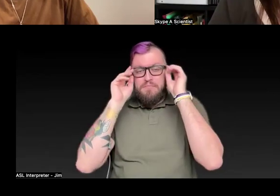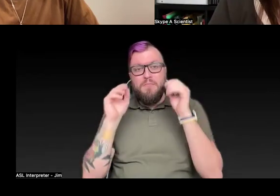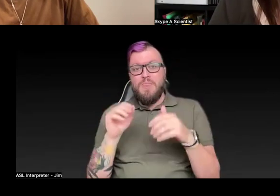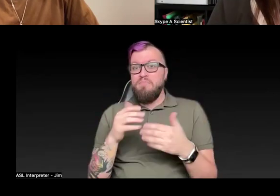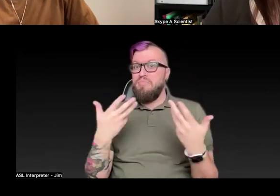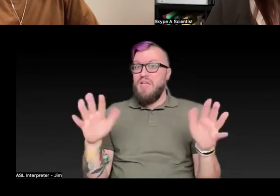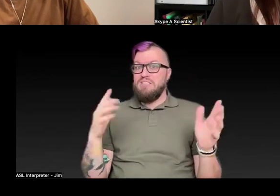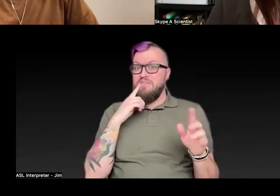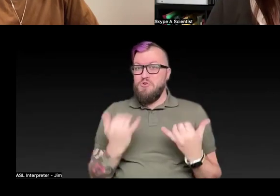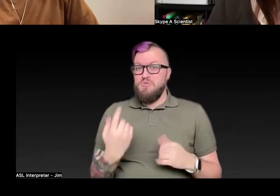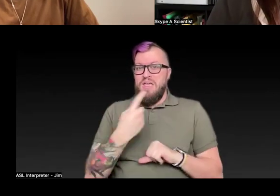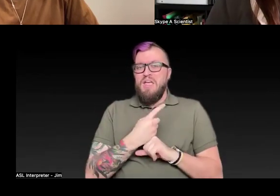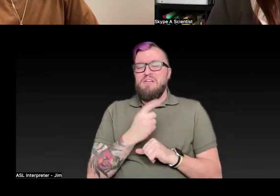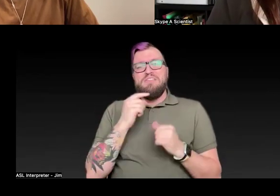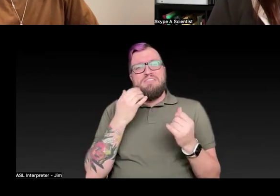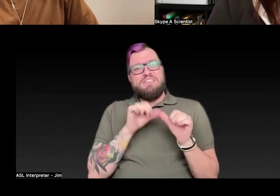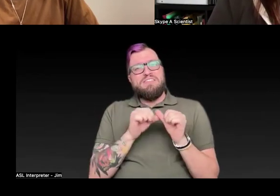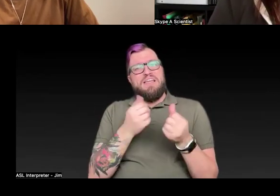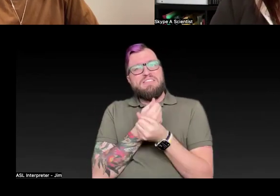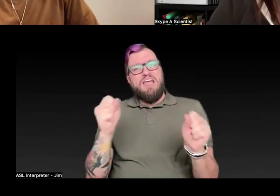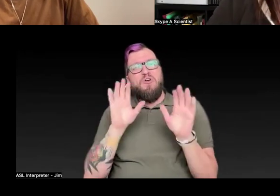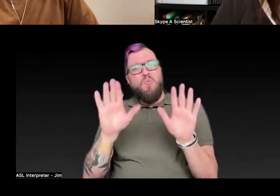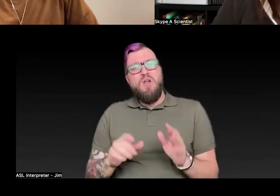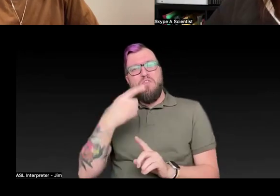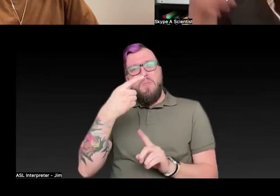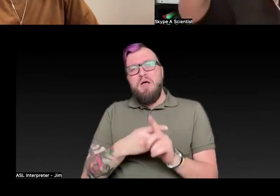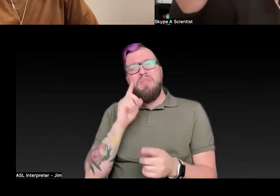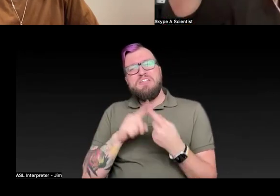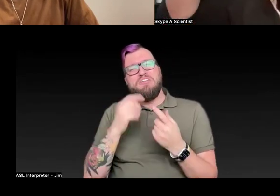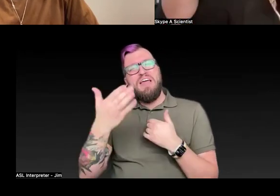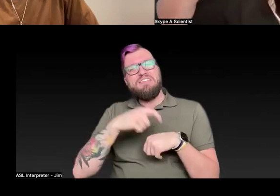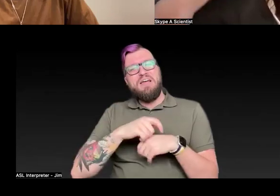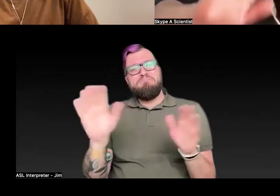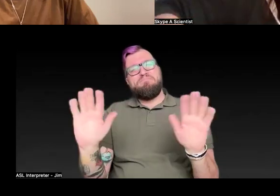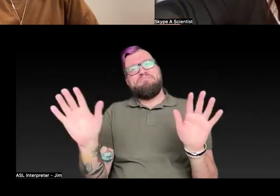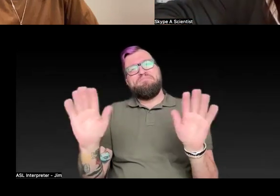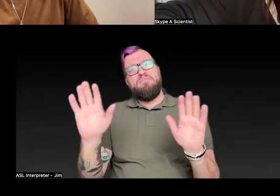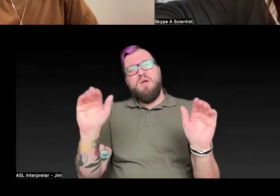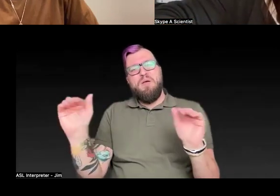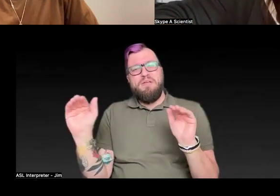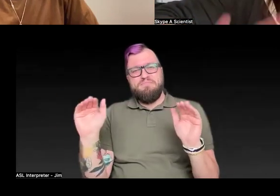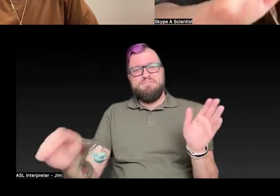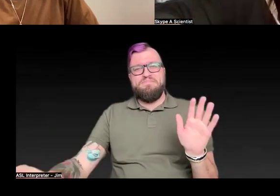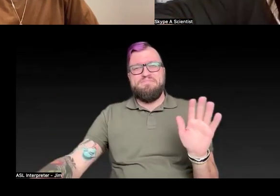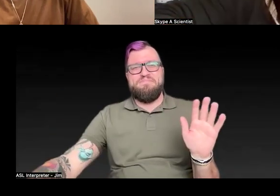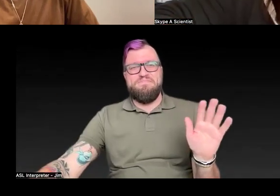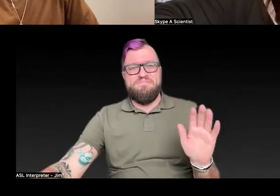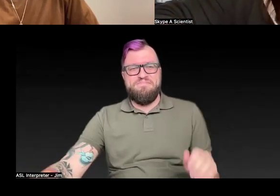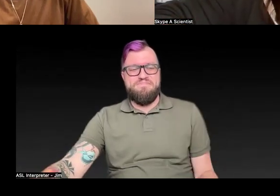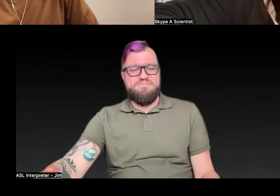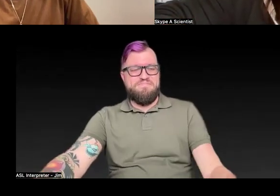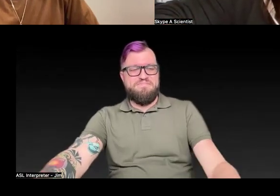for you today. I hope you all stay safe and have a wonderful month until next time. Bye, everybody. Bye. Thank you. Bye.